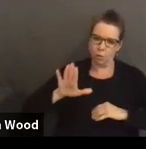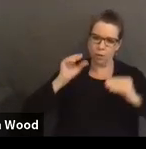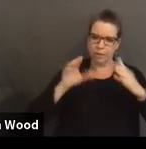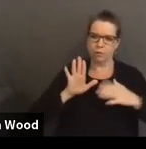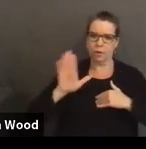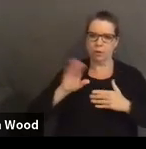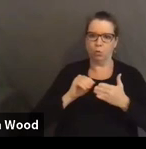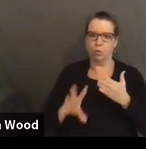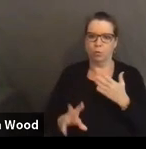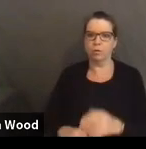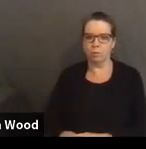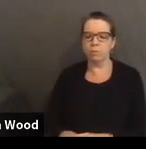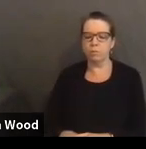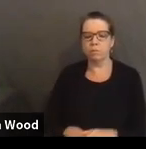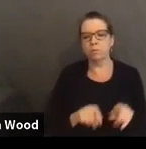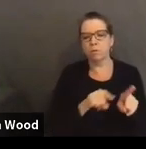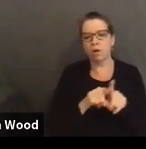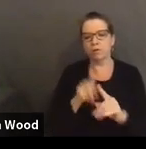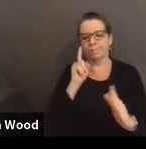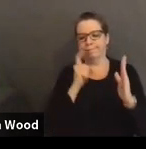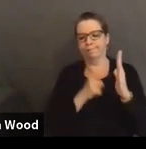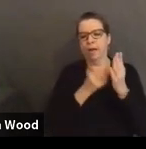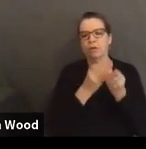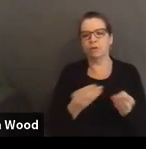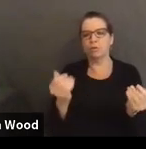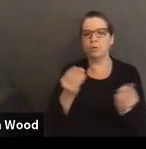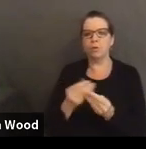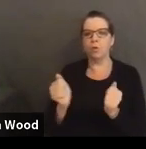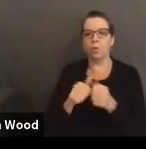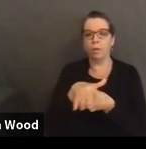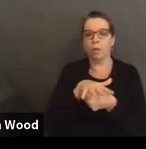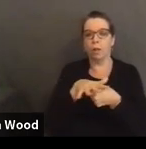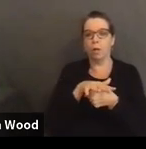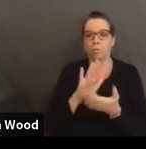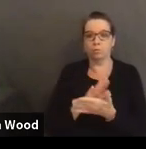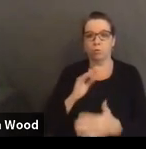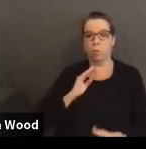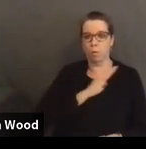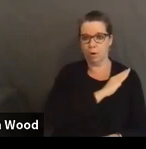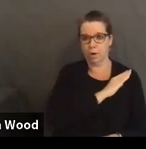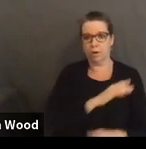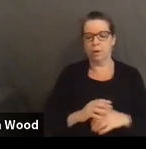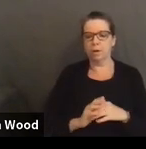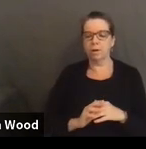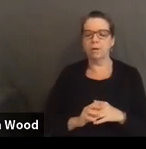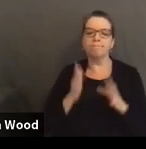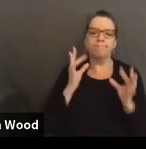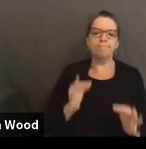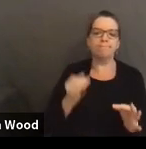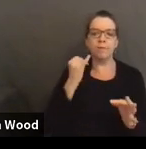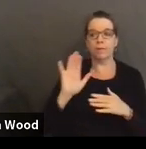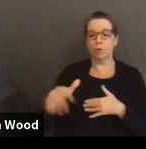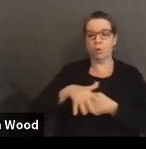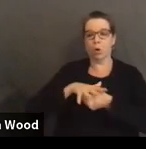students. Also think about identifying solutions with the local school boards. Determine if your local board